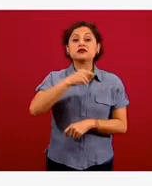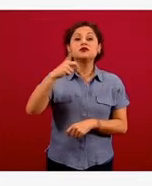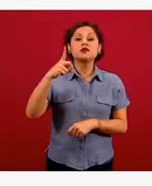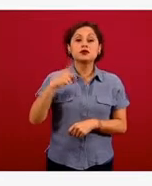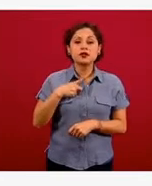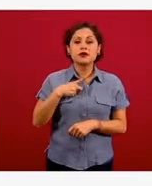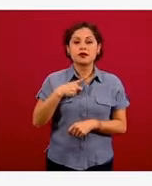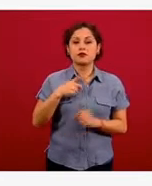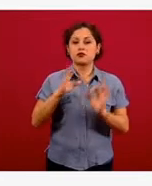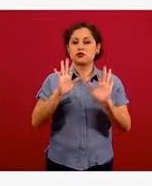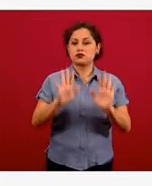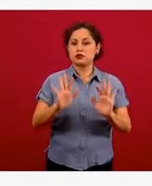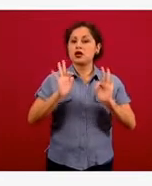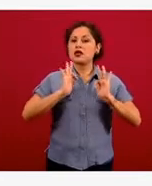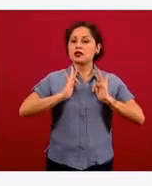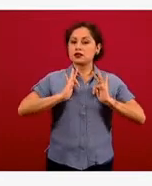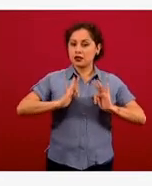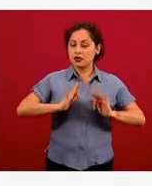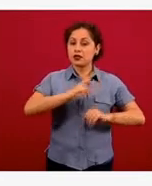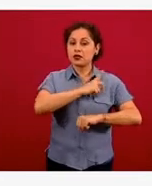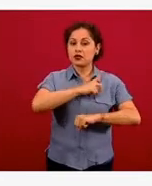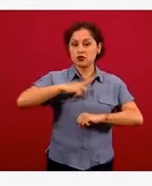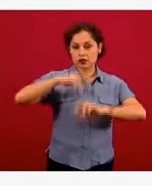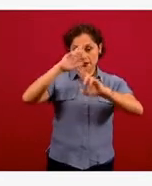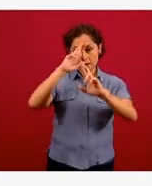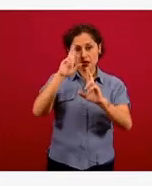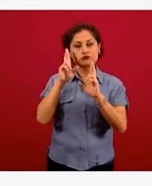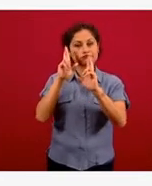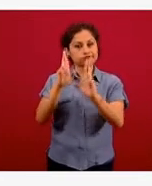an ever increasing number of fatalities can affect